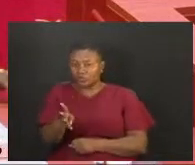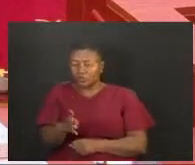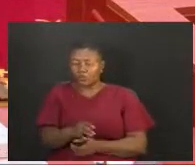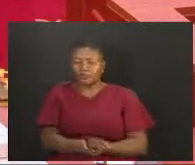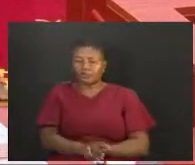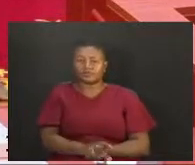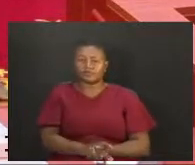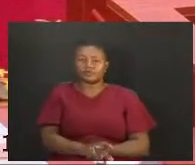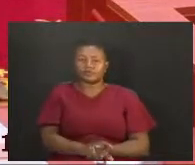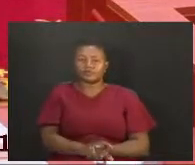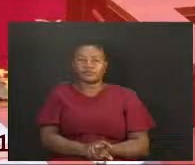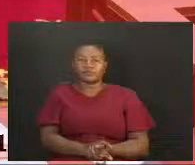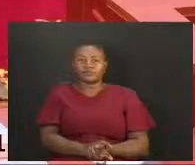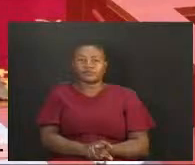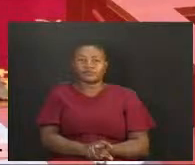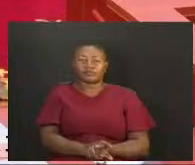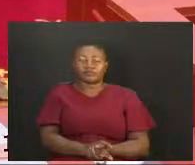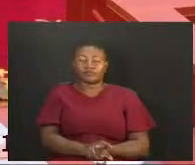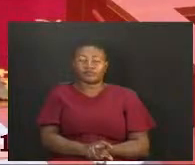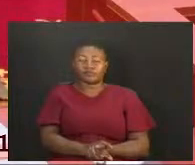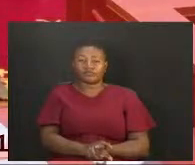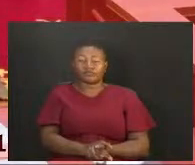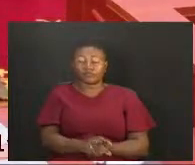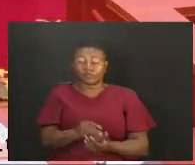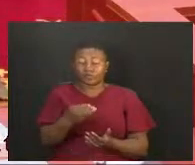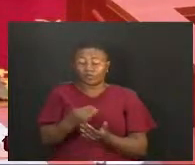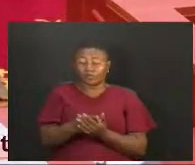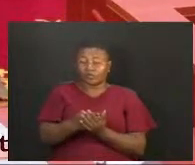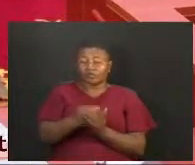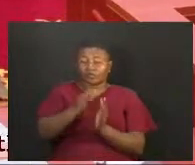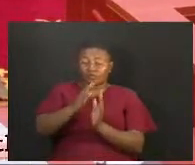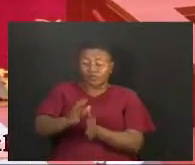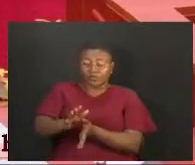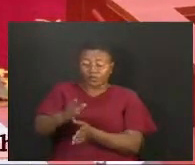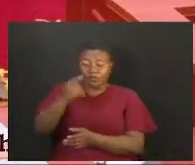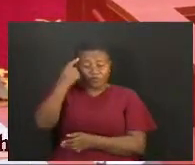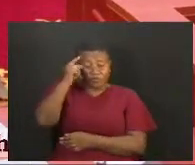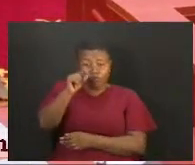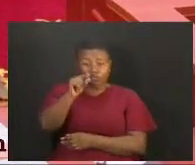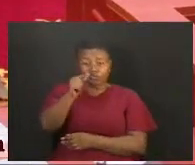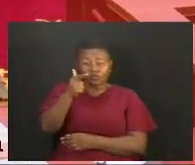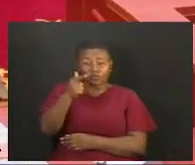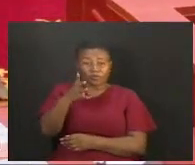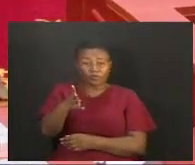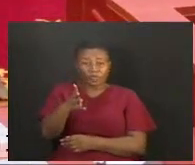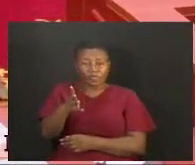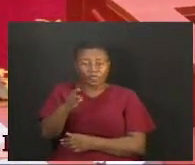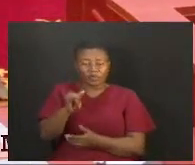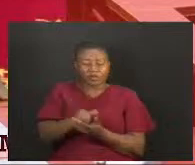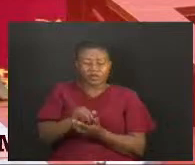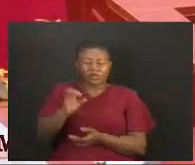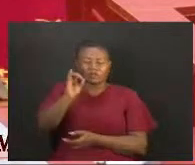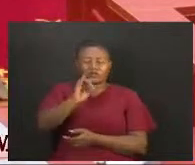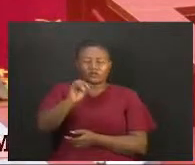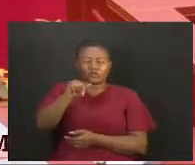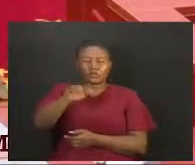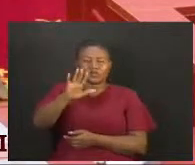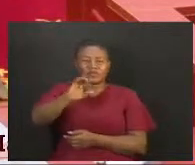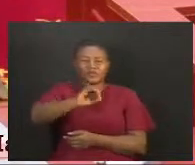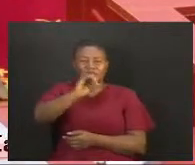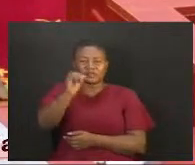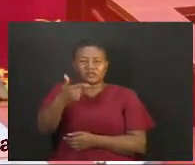Speaker, the primary balance on commitment basis target for 2024 was a surplus of 0.5% of